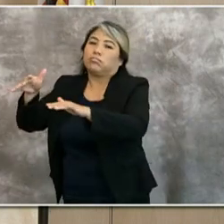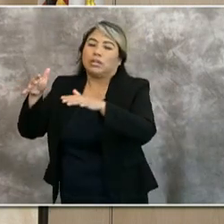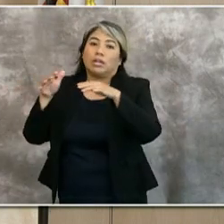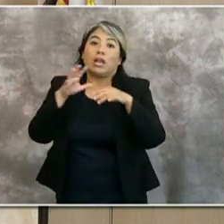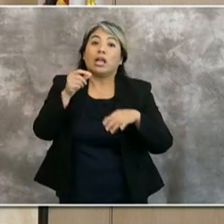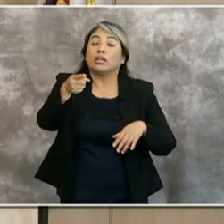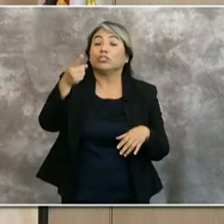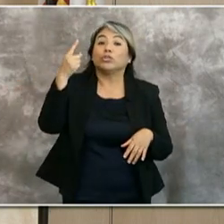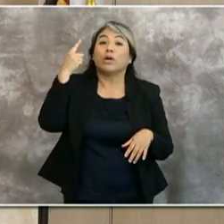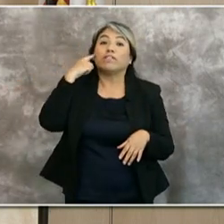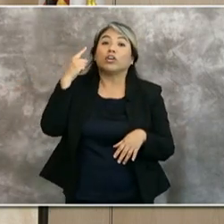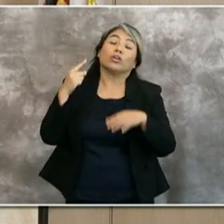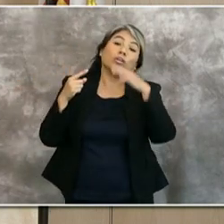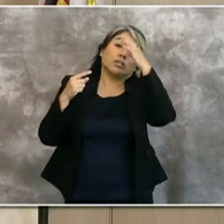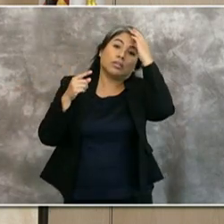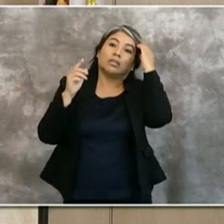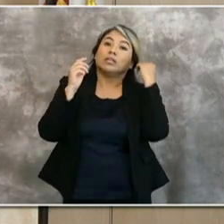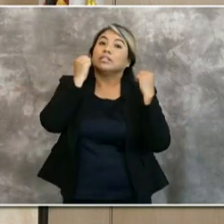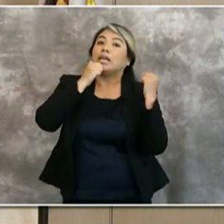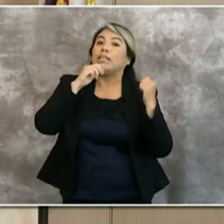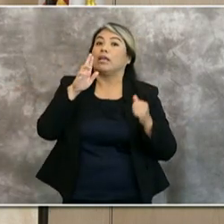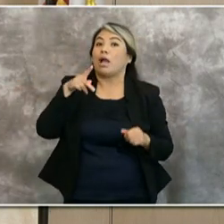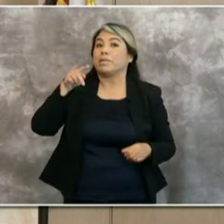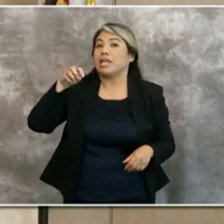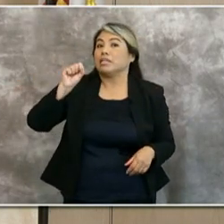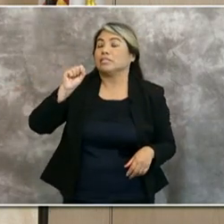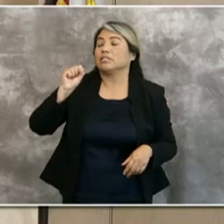heard in the daily updates,